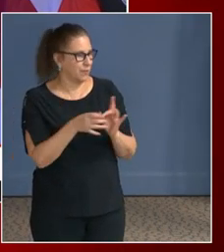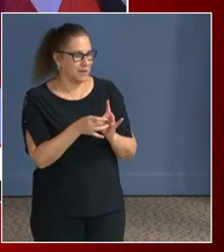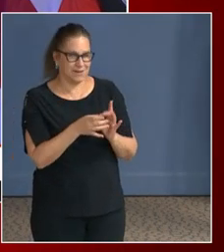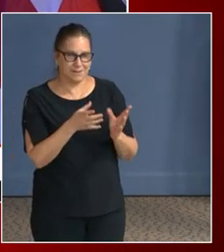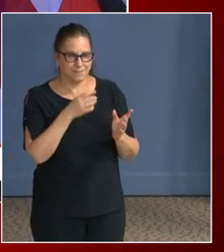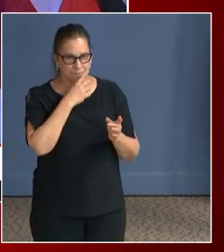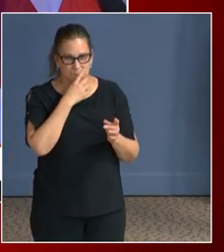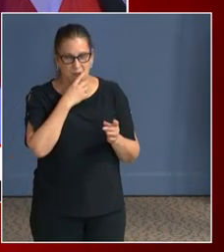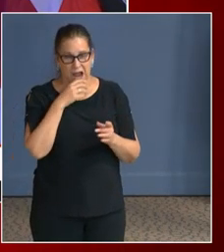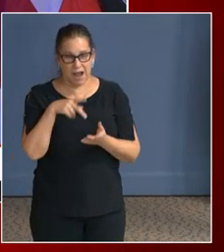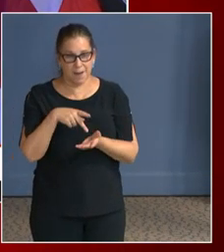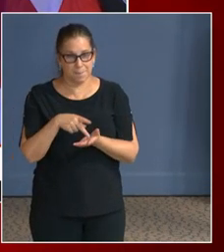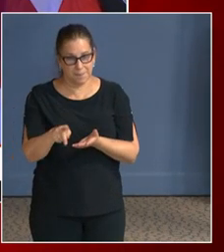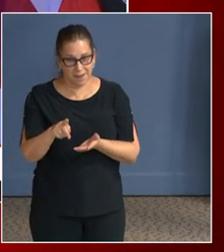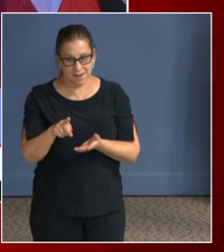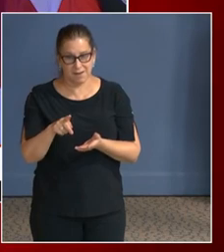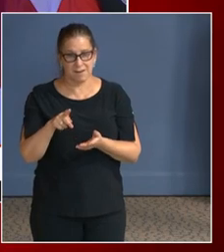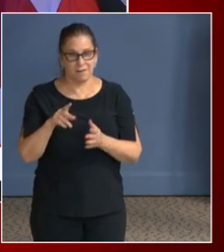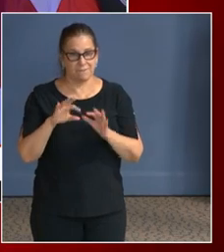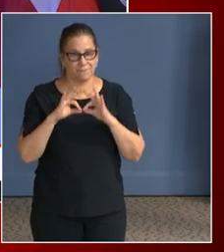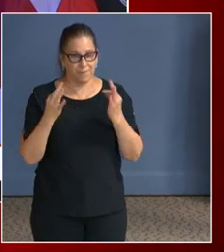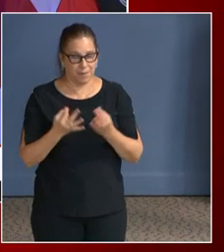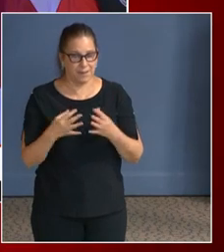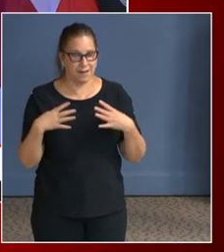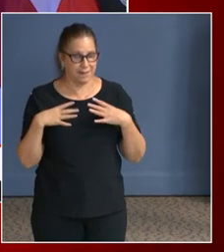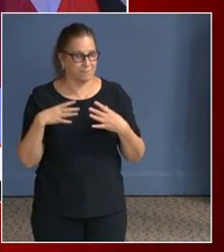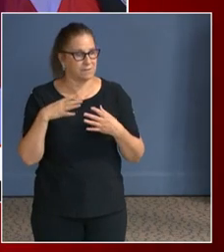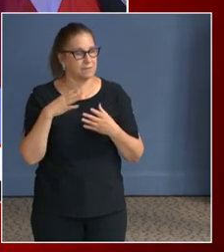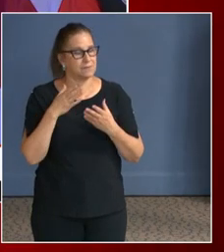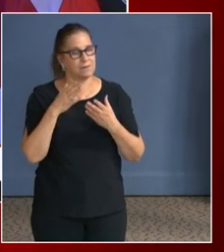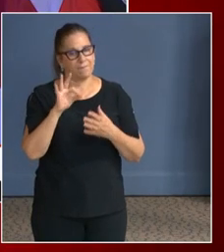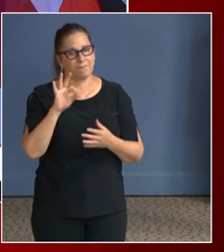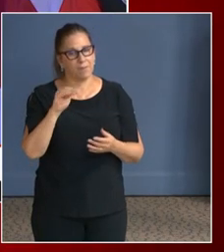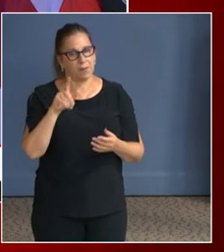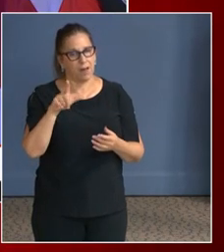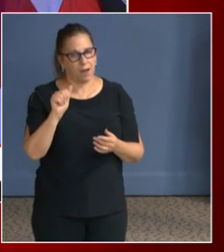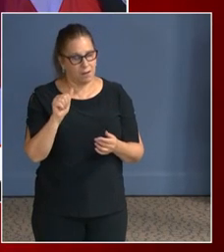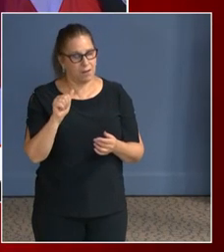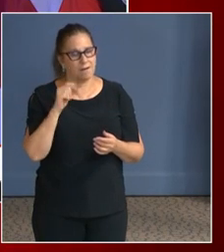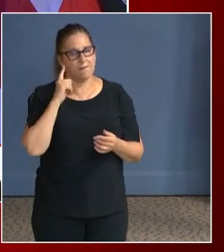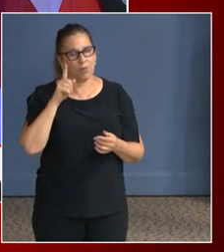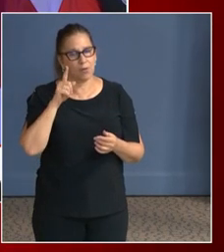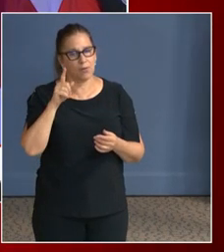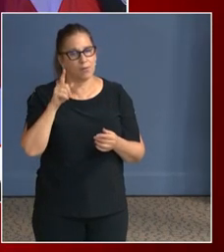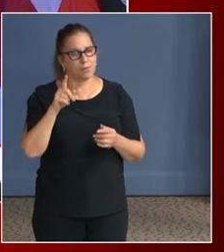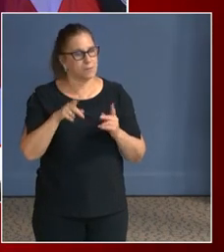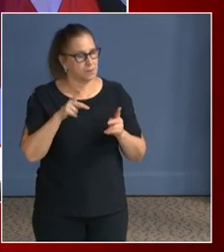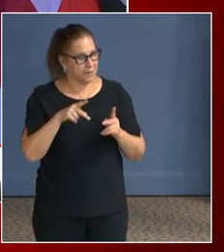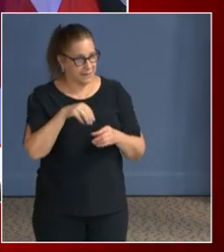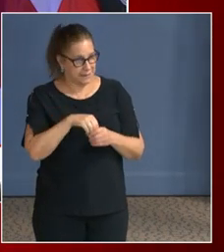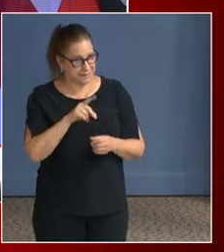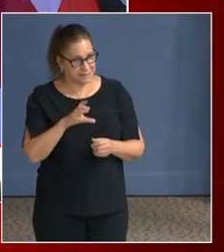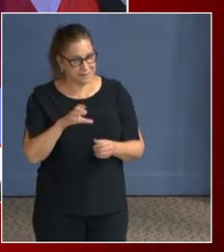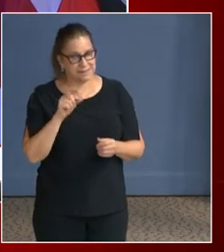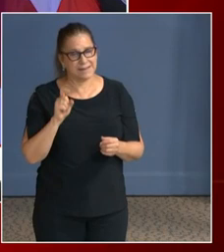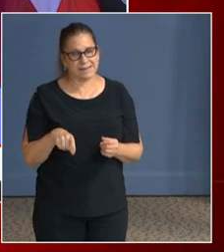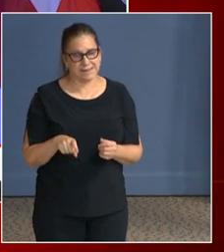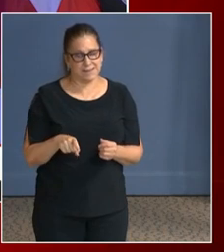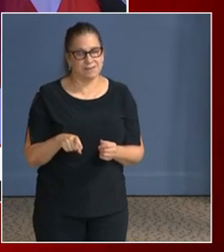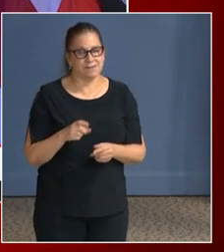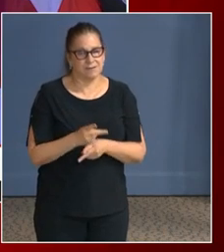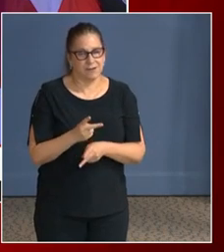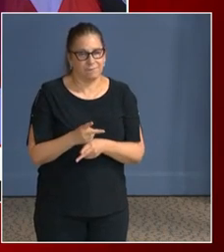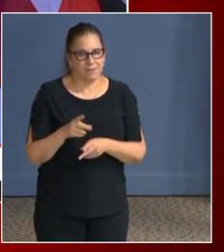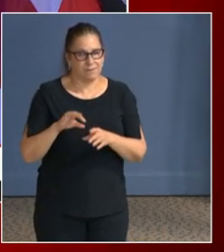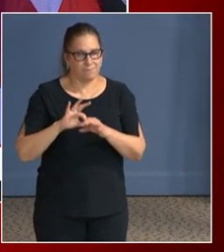family leave offers parental leave and family leave for DC residents and for non-DC